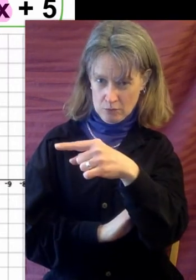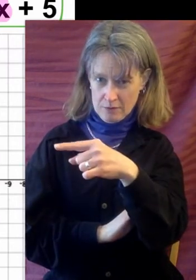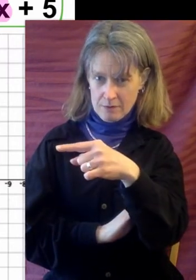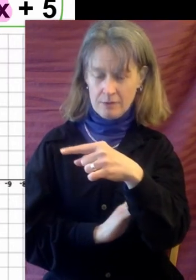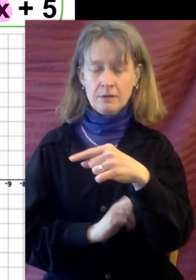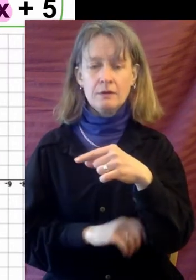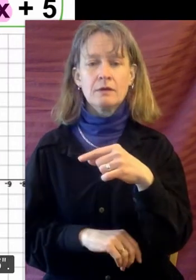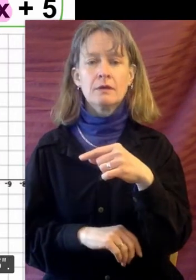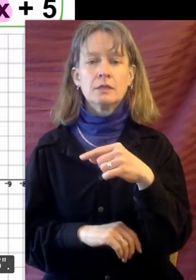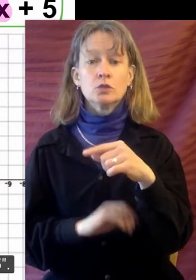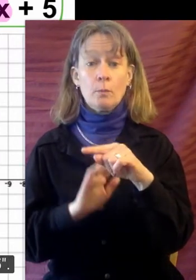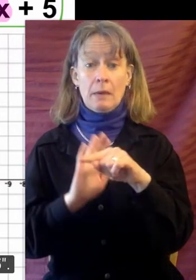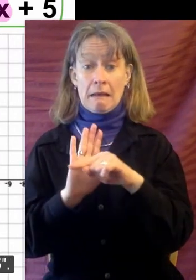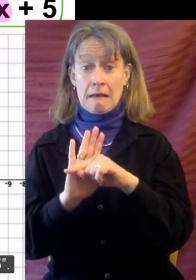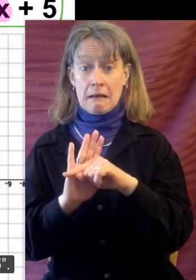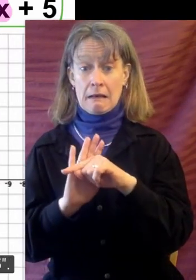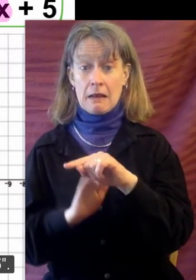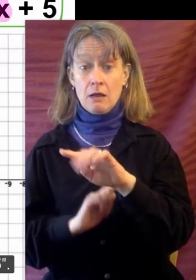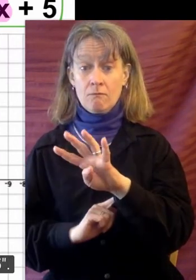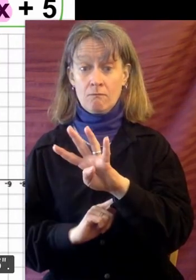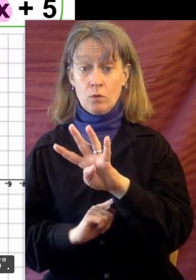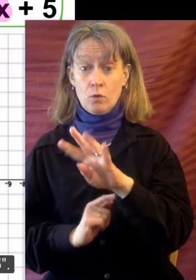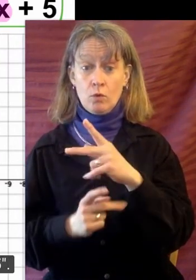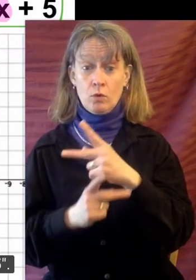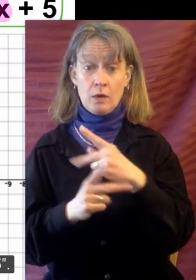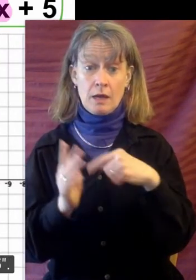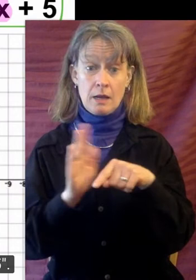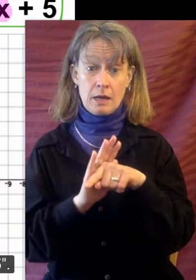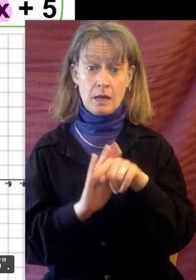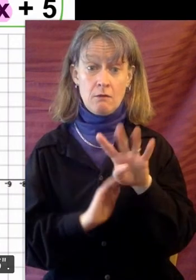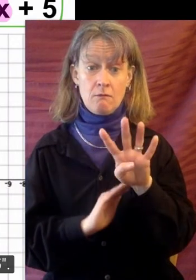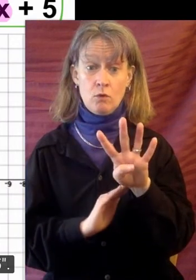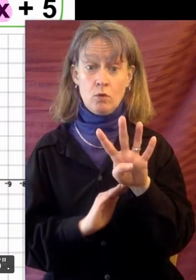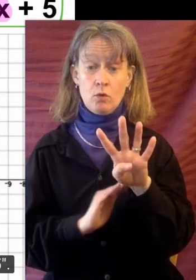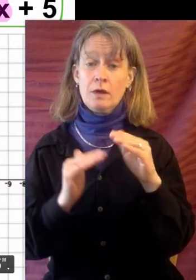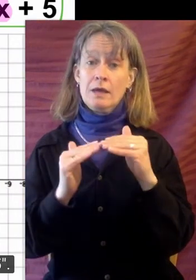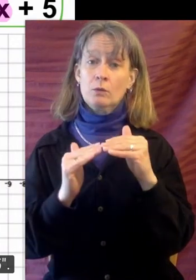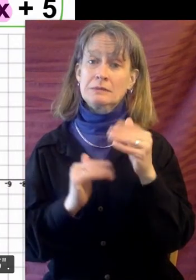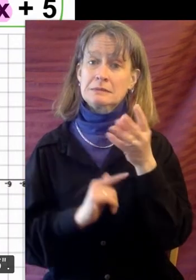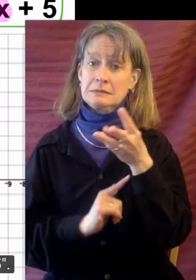Negative 4 times negative 4 is 16.